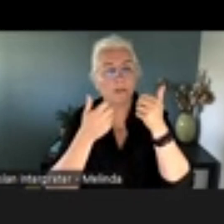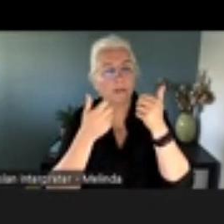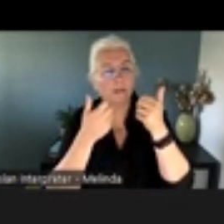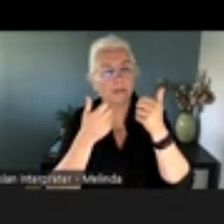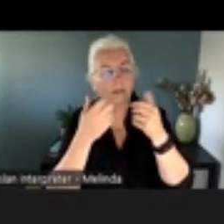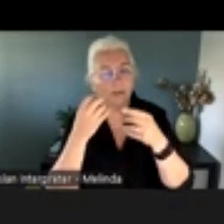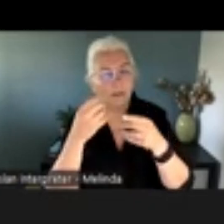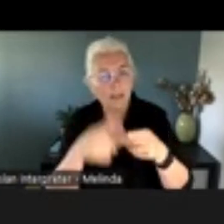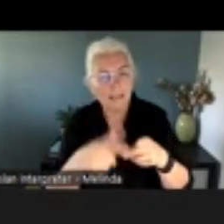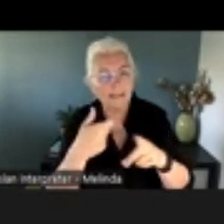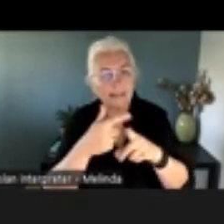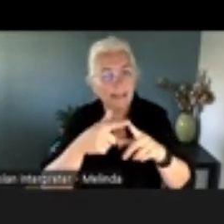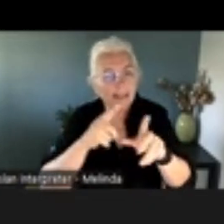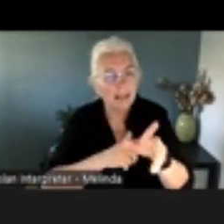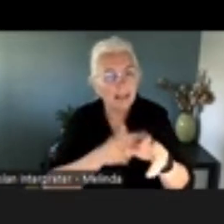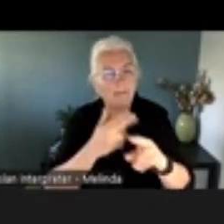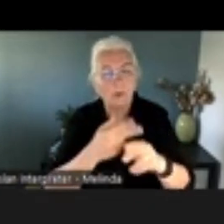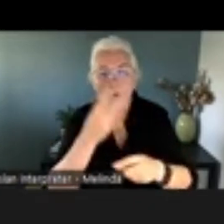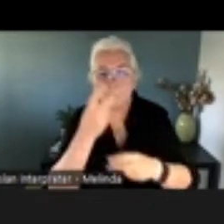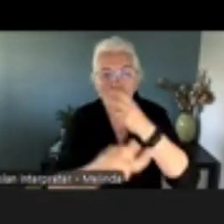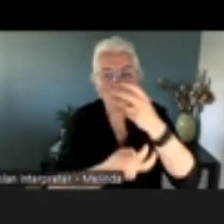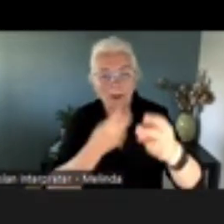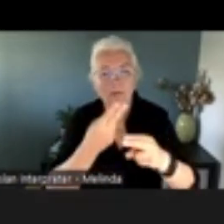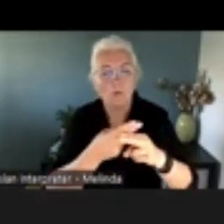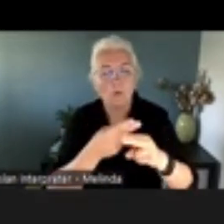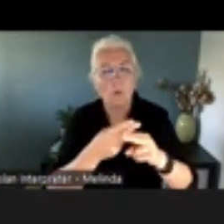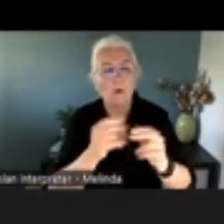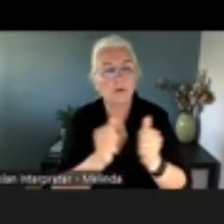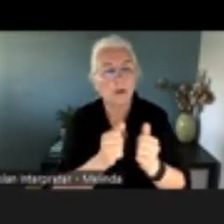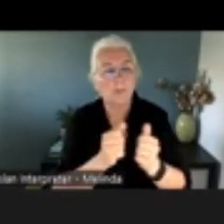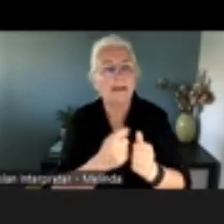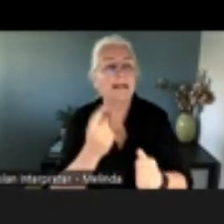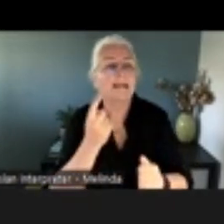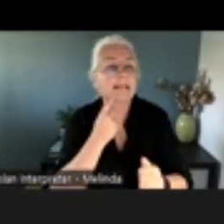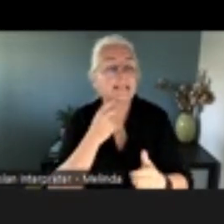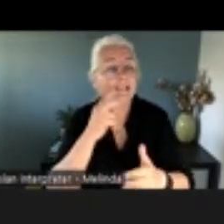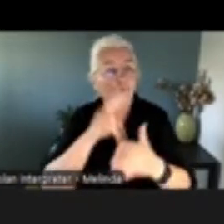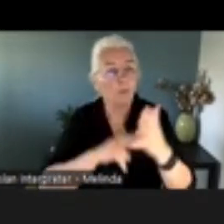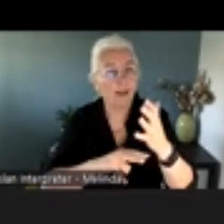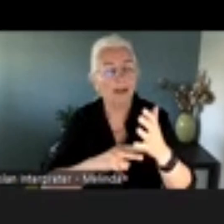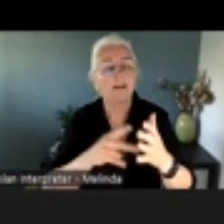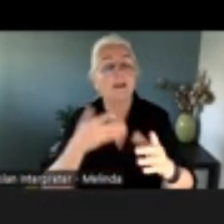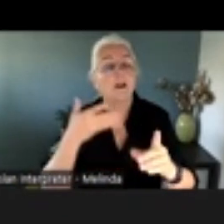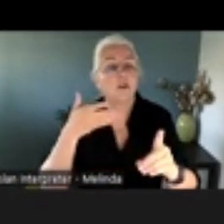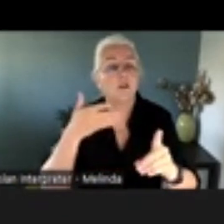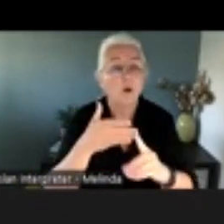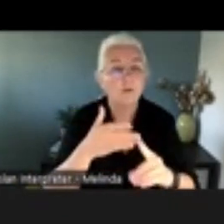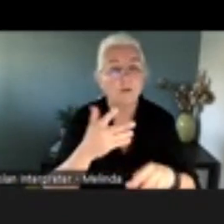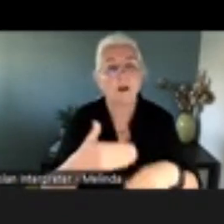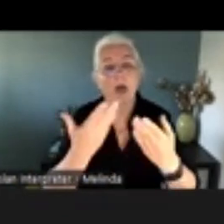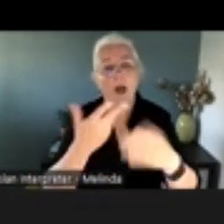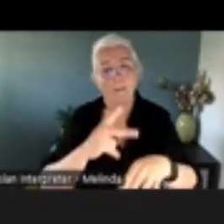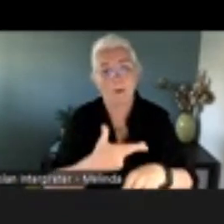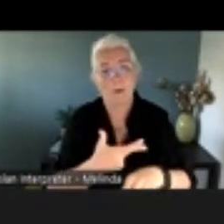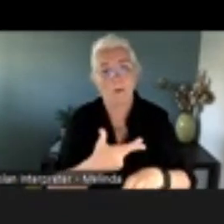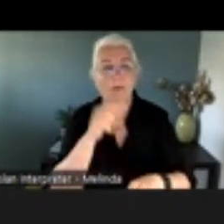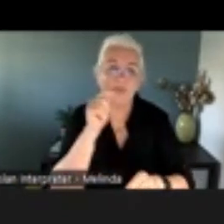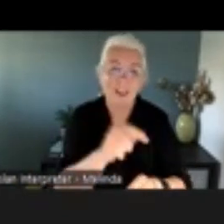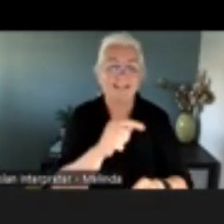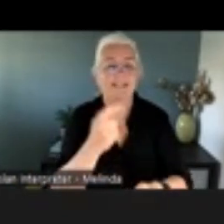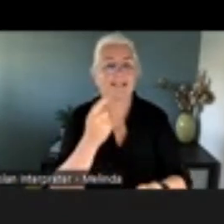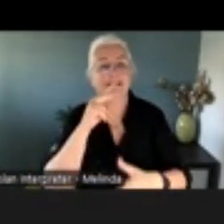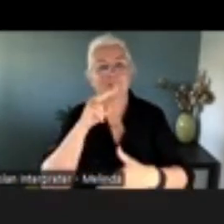at documents that if they're looking for Easy Read, they can just look for the light blue documents from us, which is really fantastic.